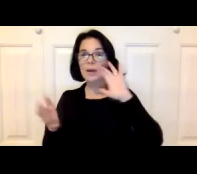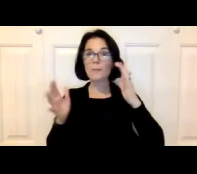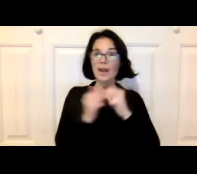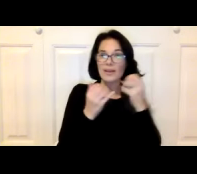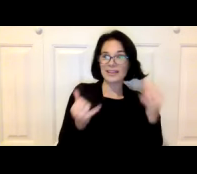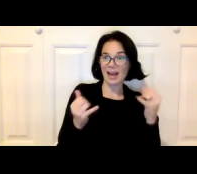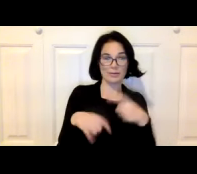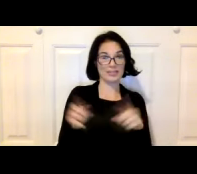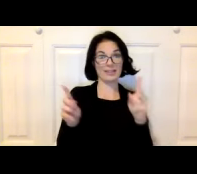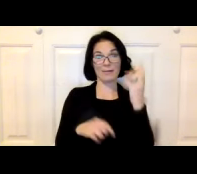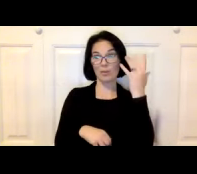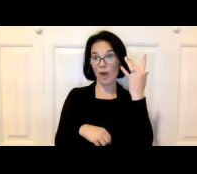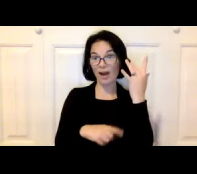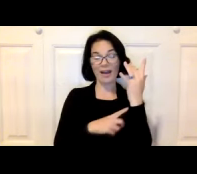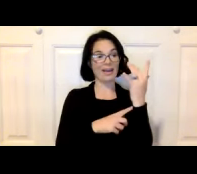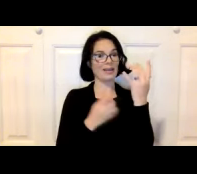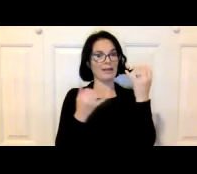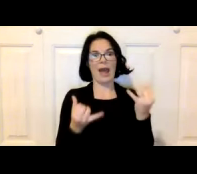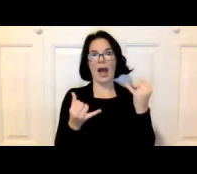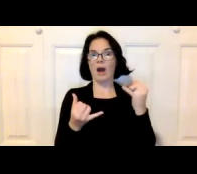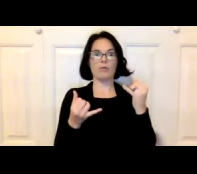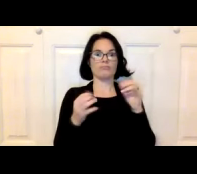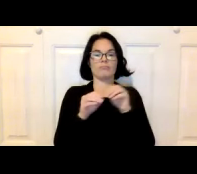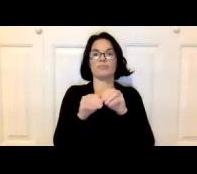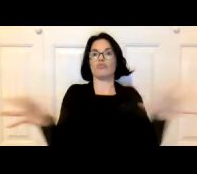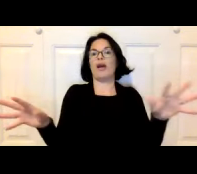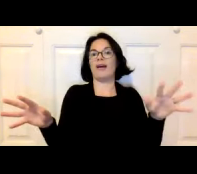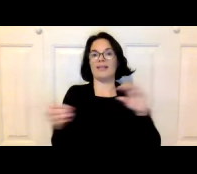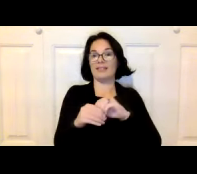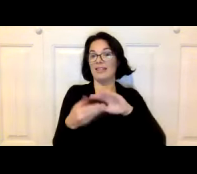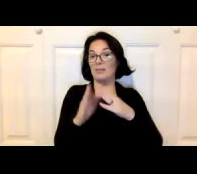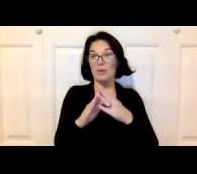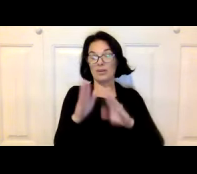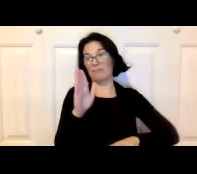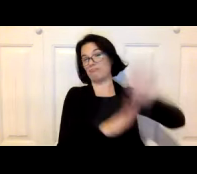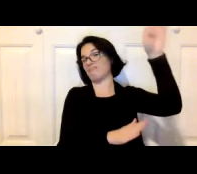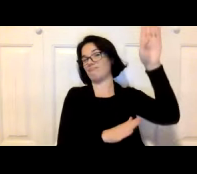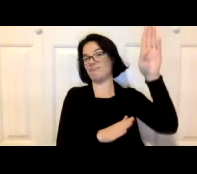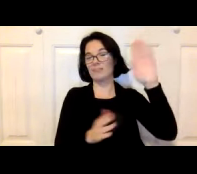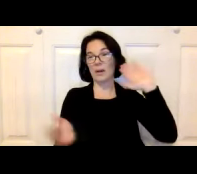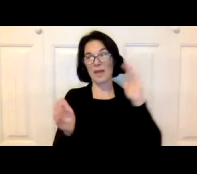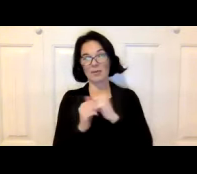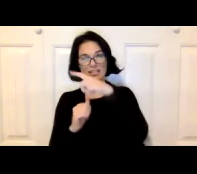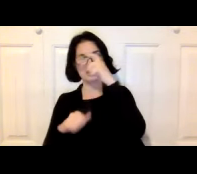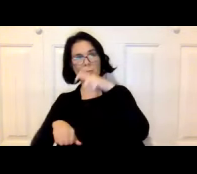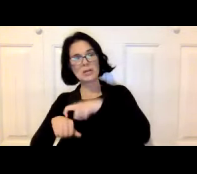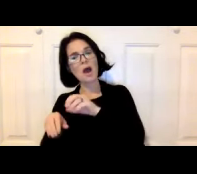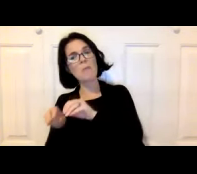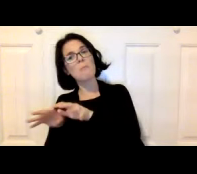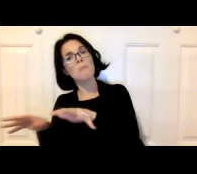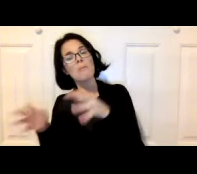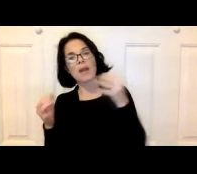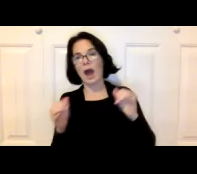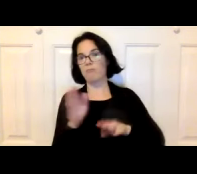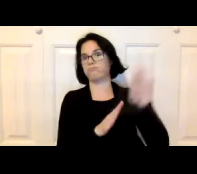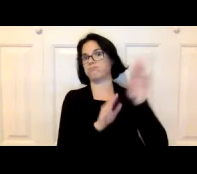because the community spread has gone up so high compared to where we were back in the summer. And the